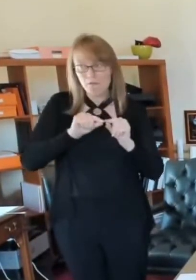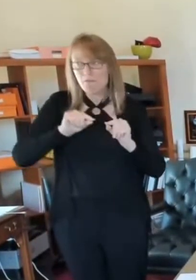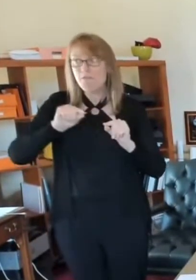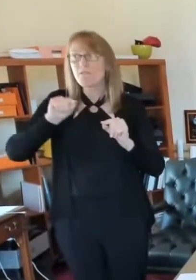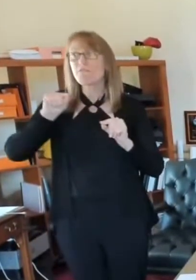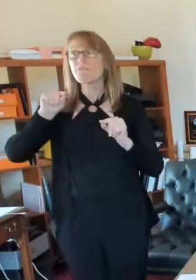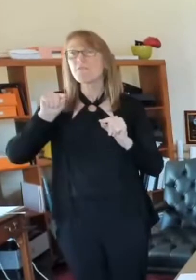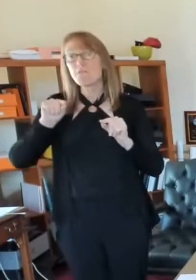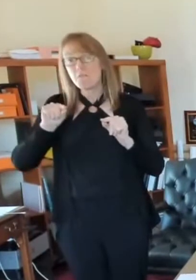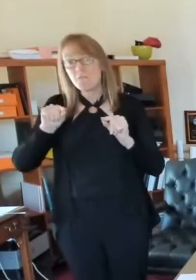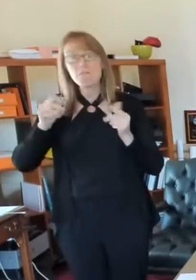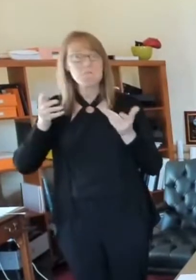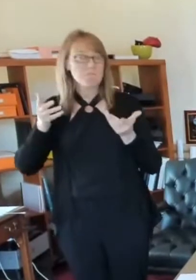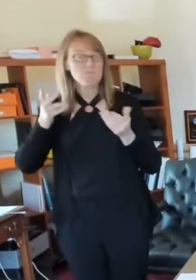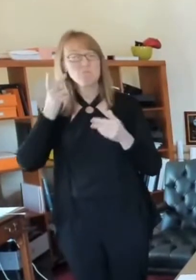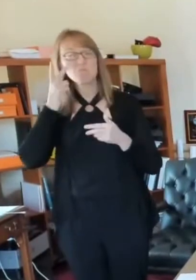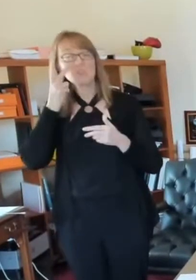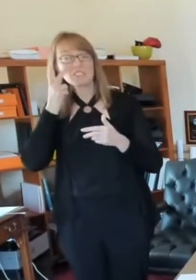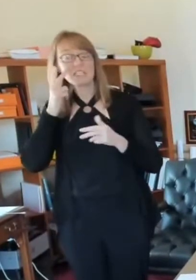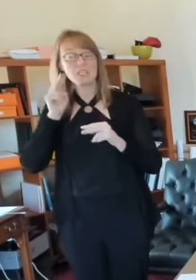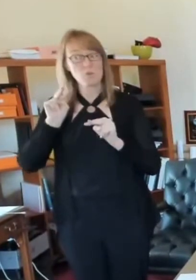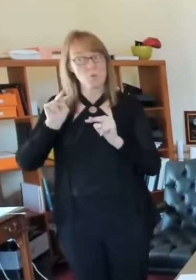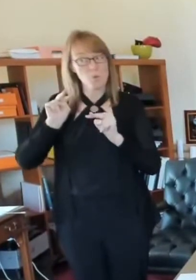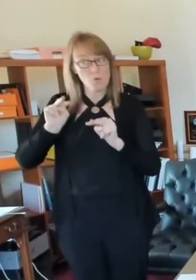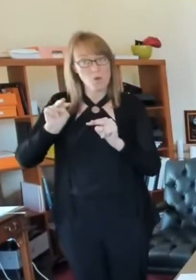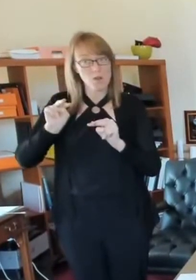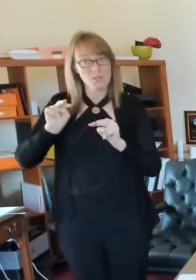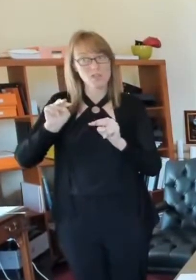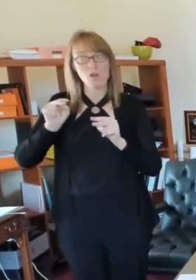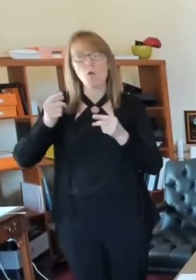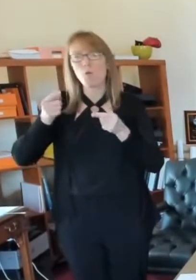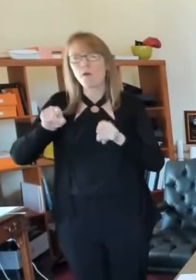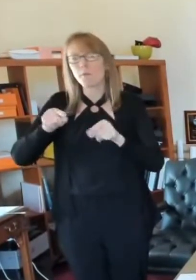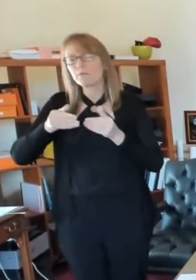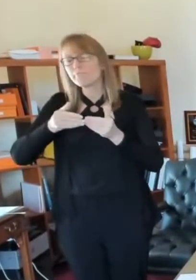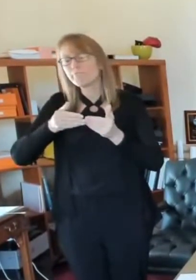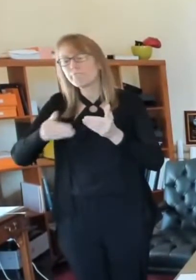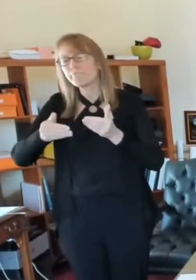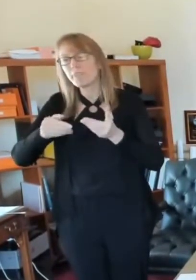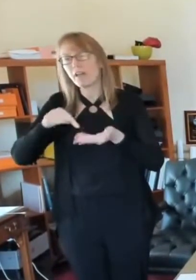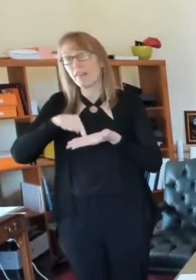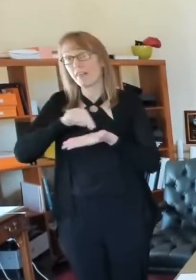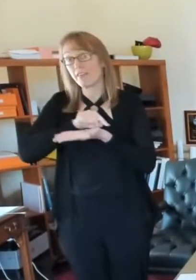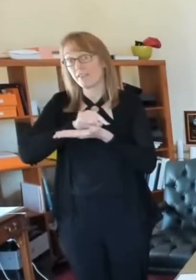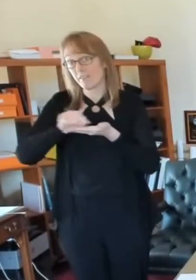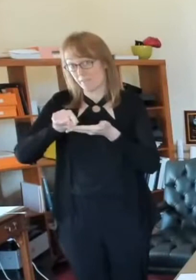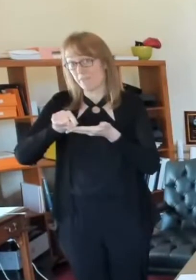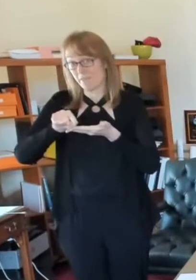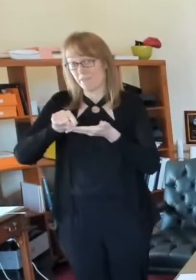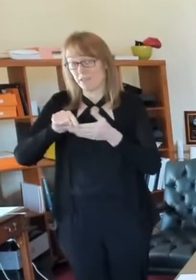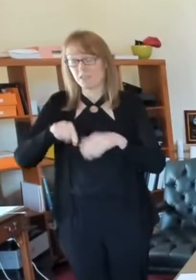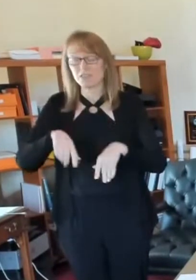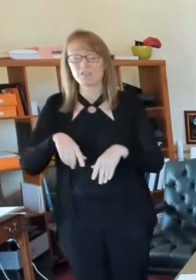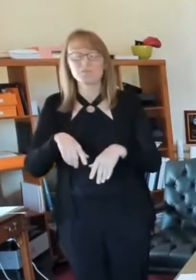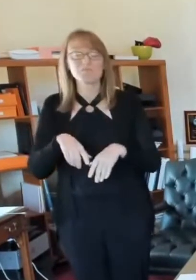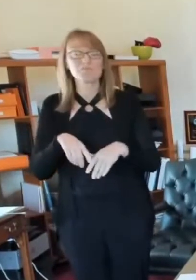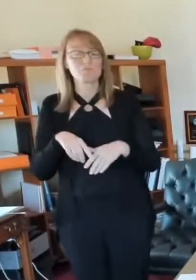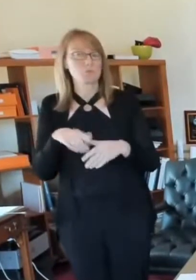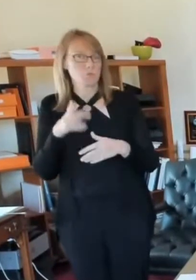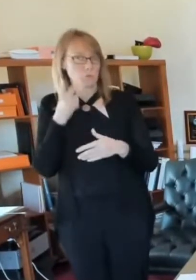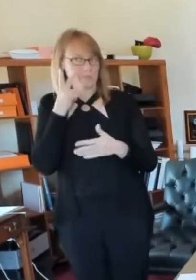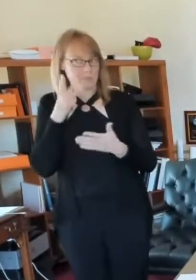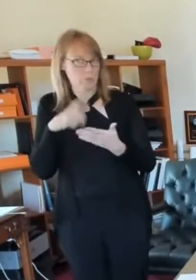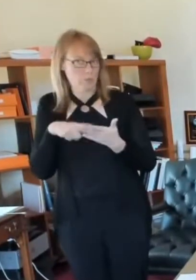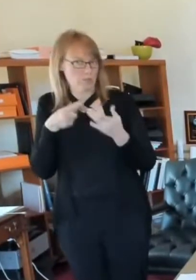look, watch this week and see whether or not that was a blip or whether